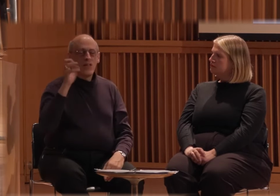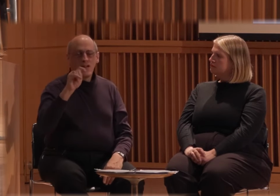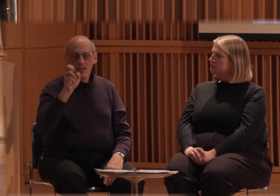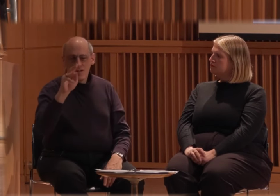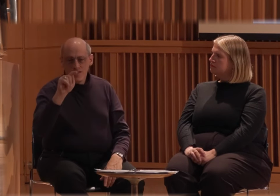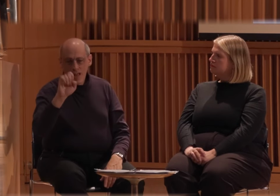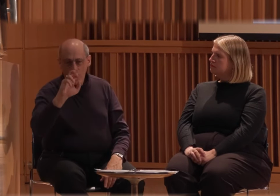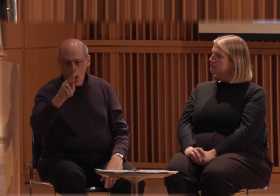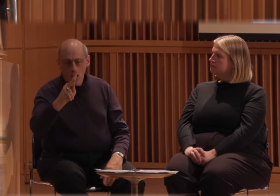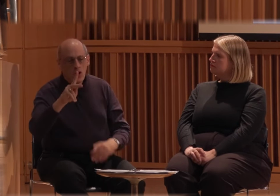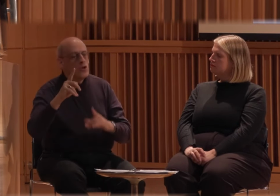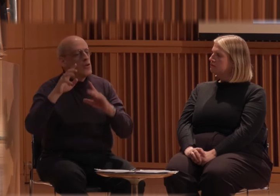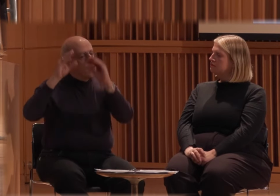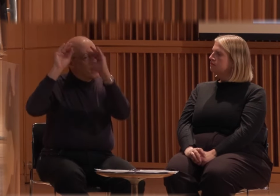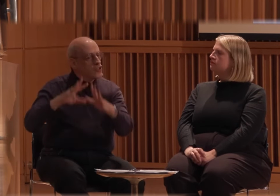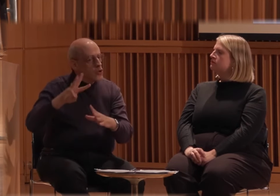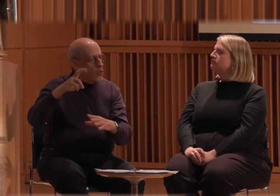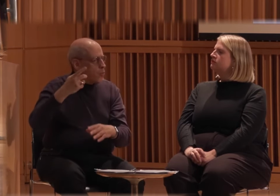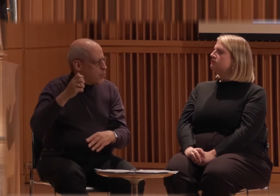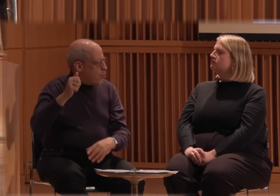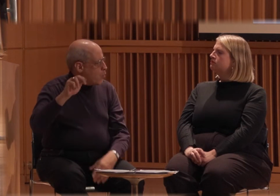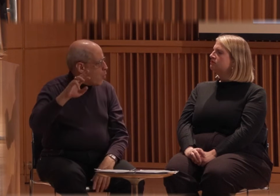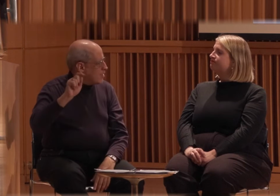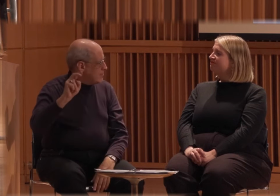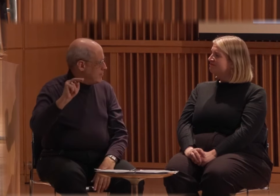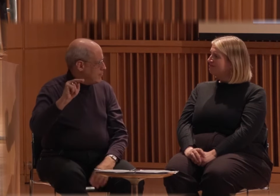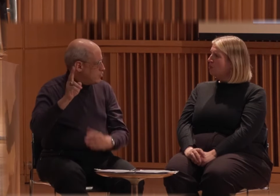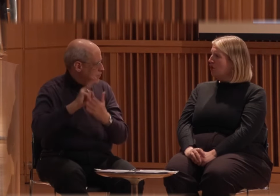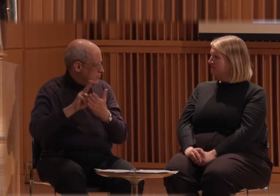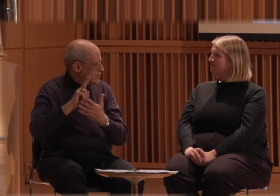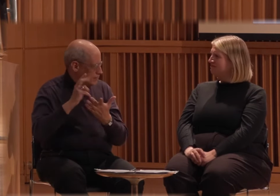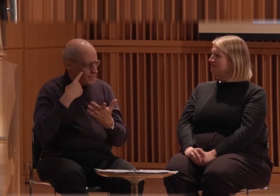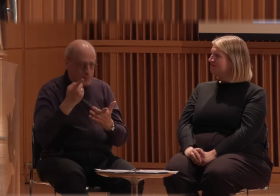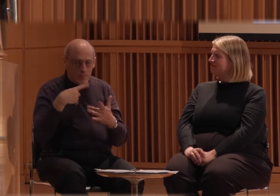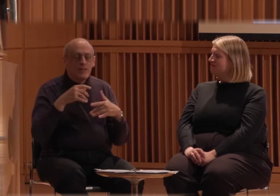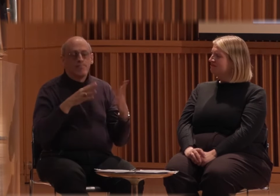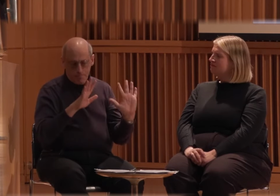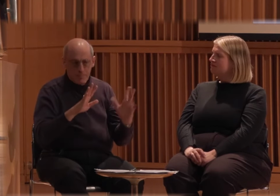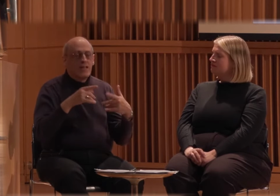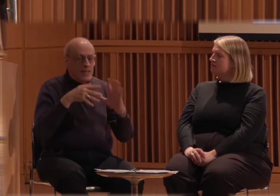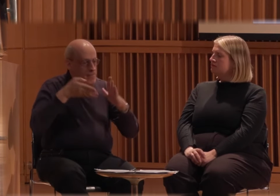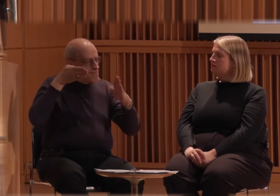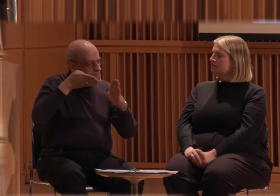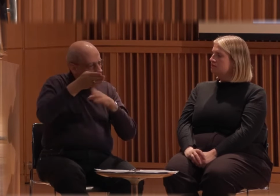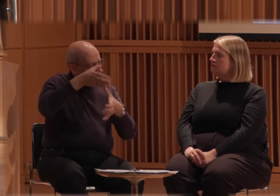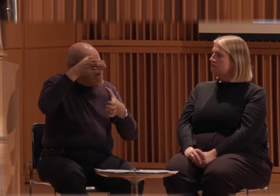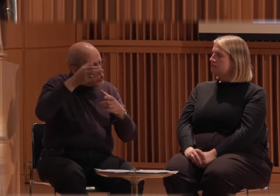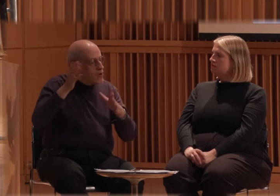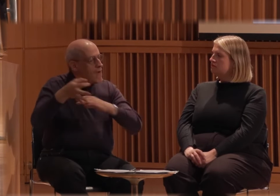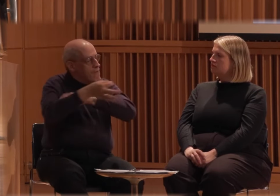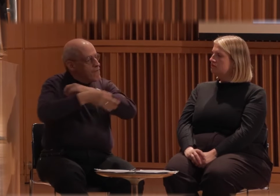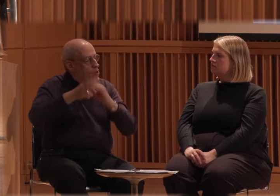Wharton professor and a guy who studies experts. And he's mostly interested in foreign policy experts